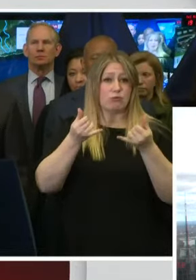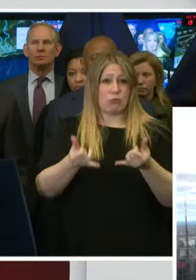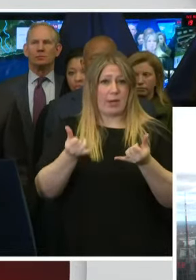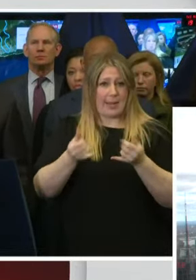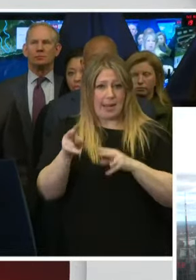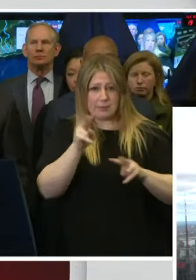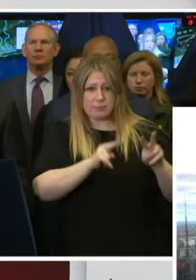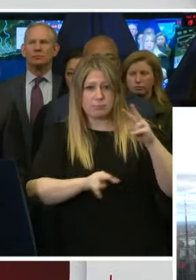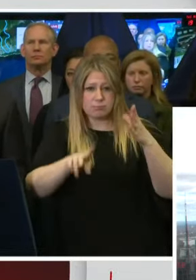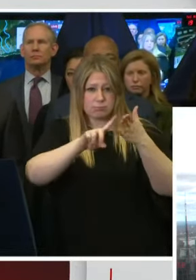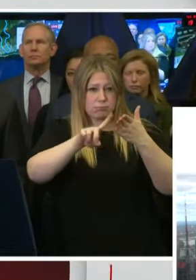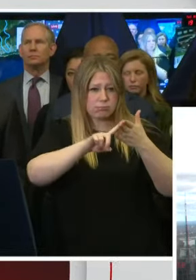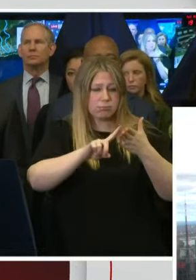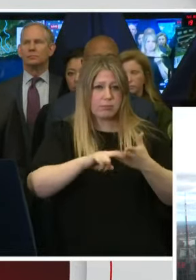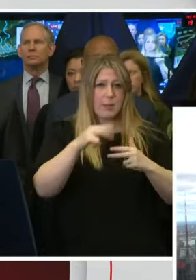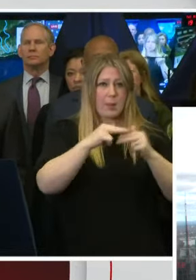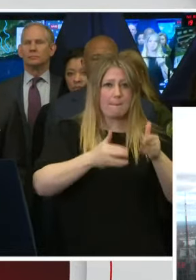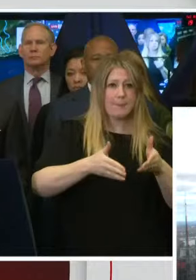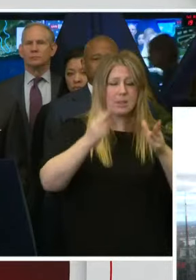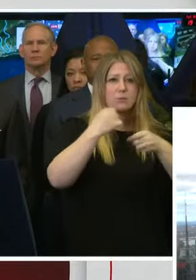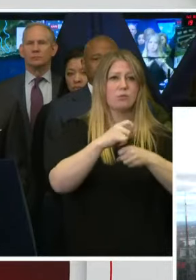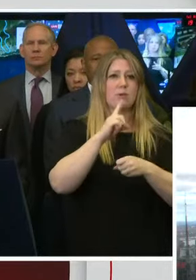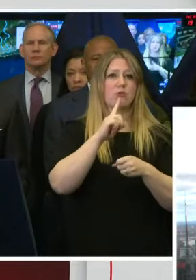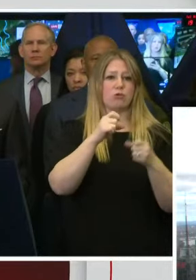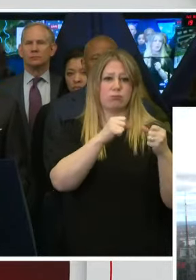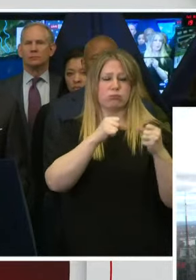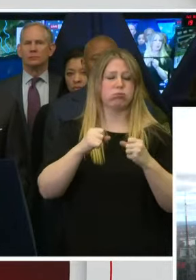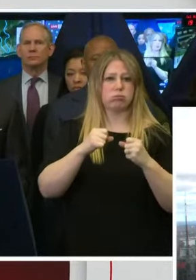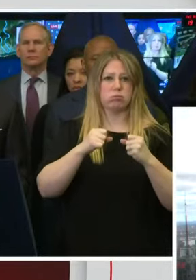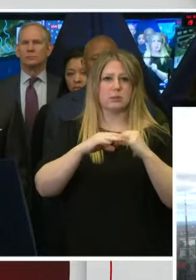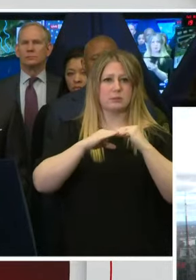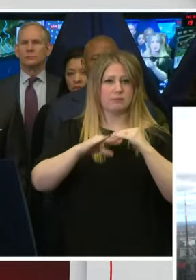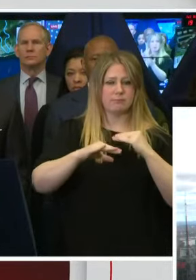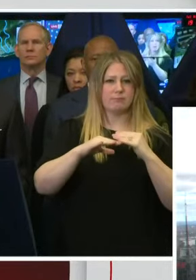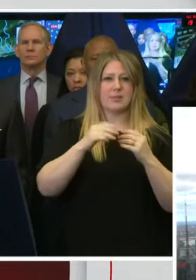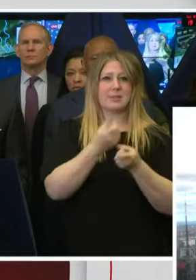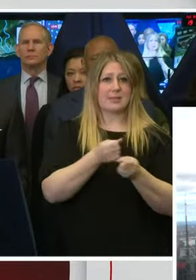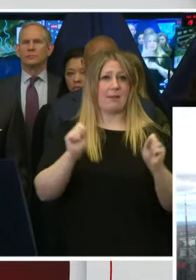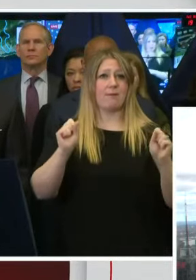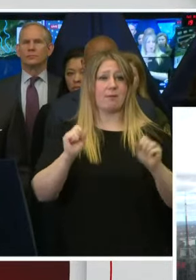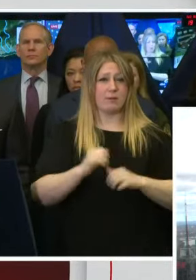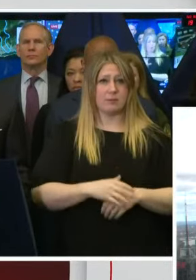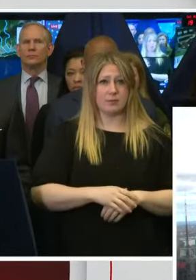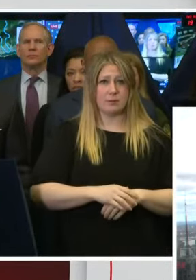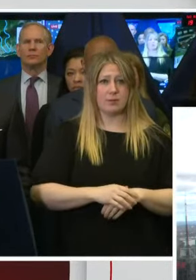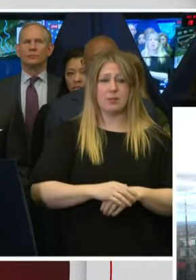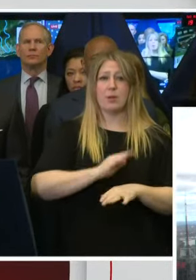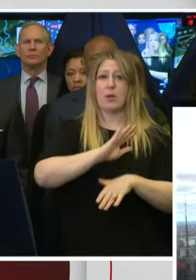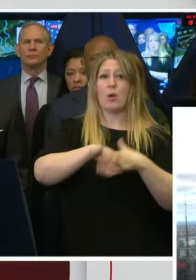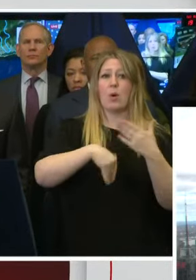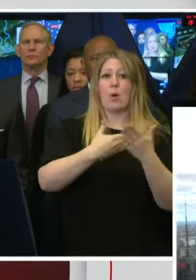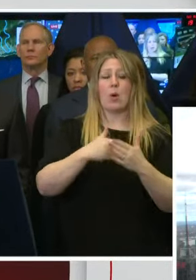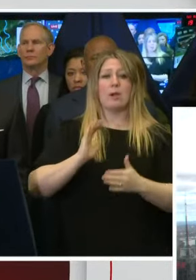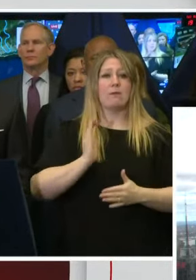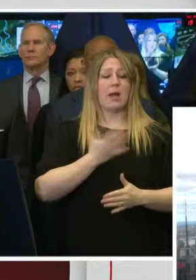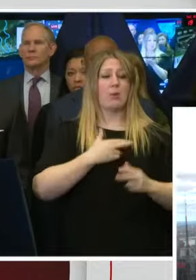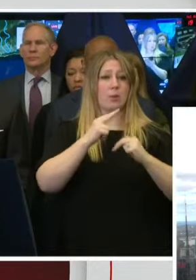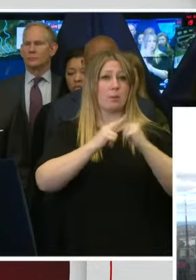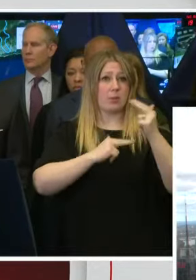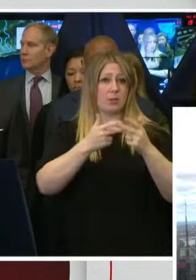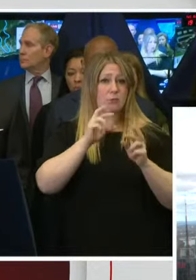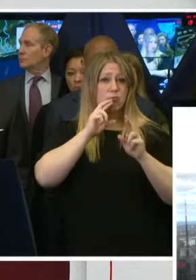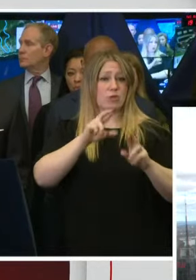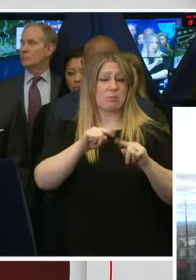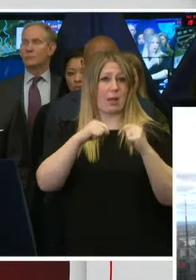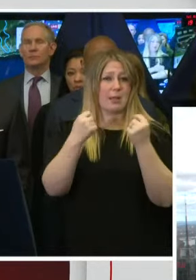inspecting buildings to ensure safety. And out of an abundance of caution, we've assembled all of our building response teams as